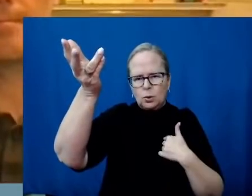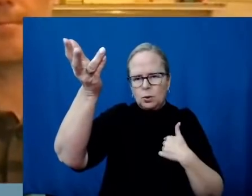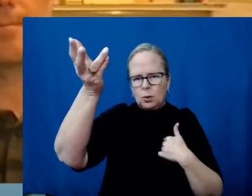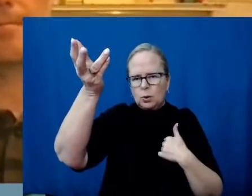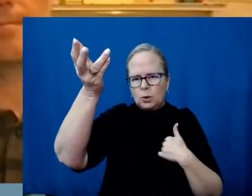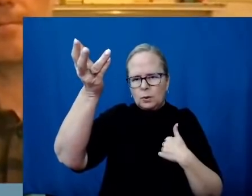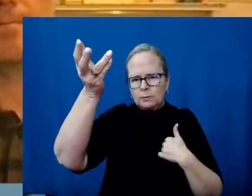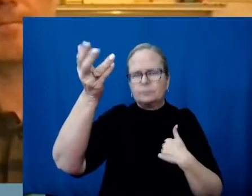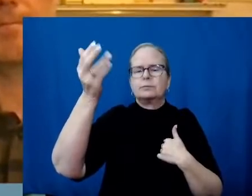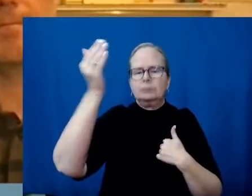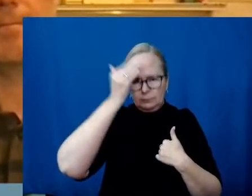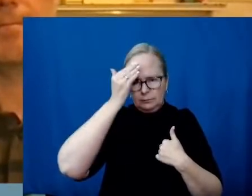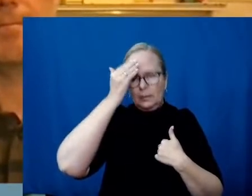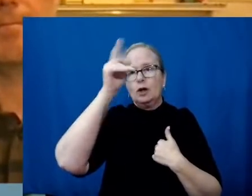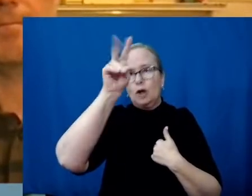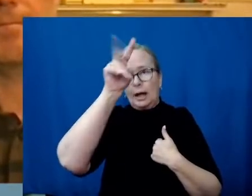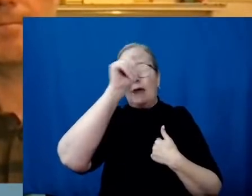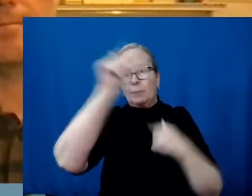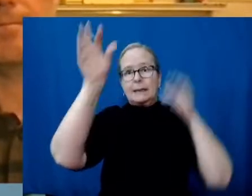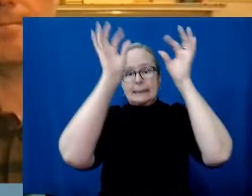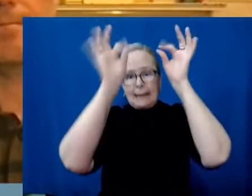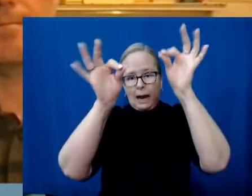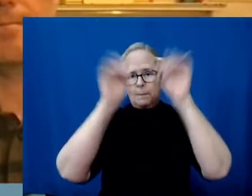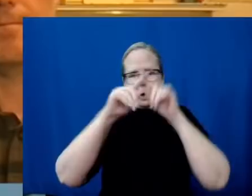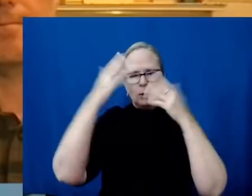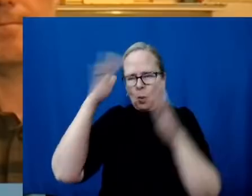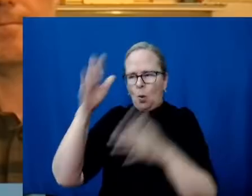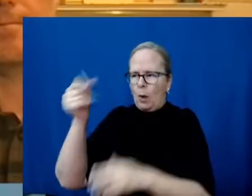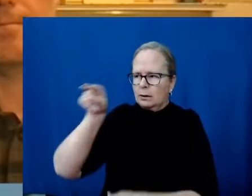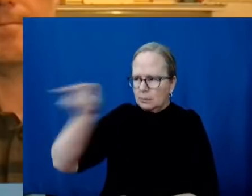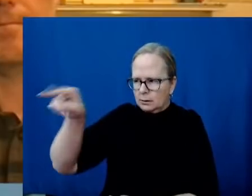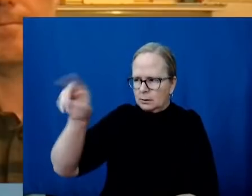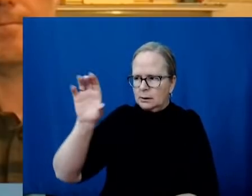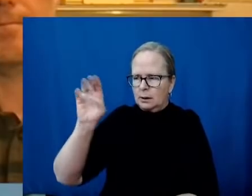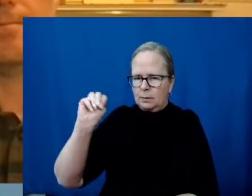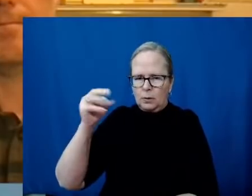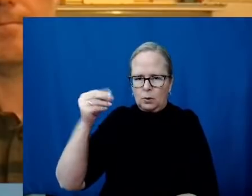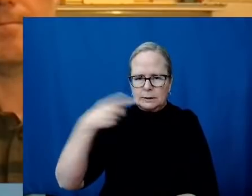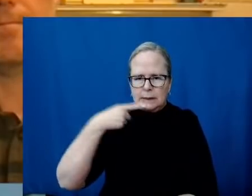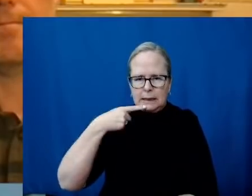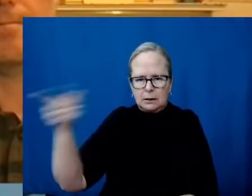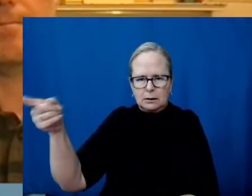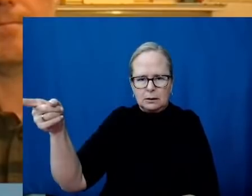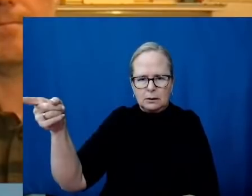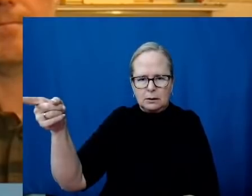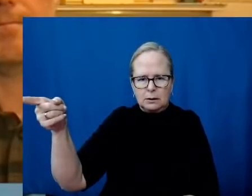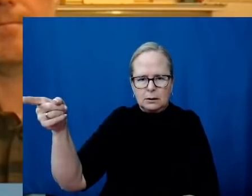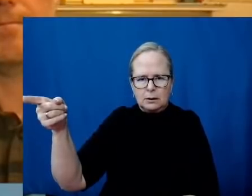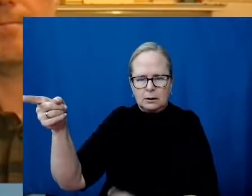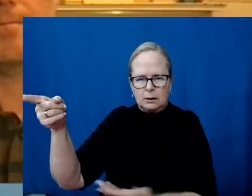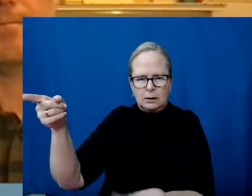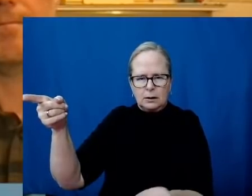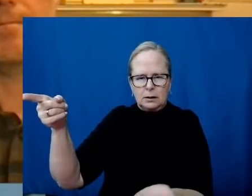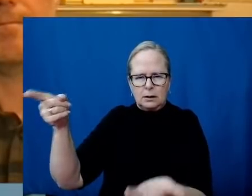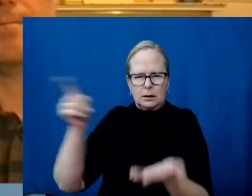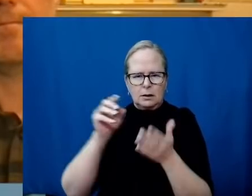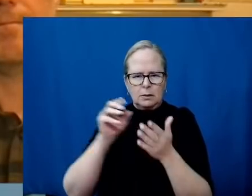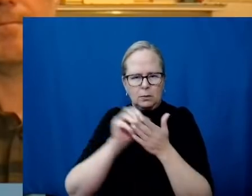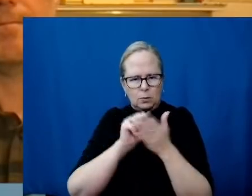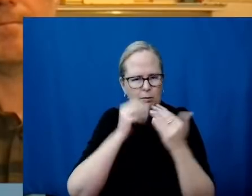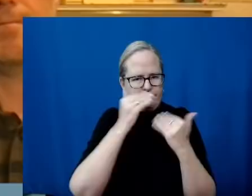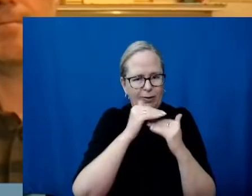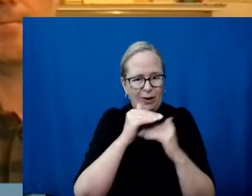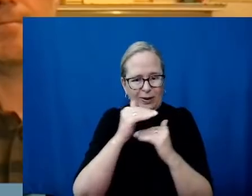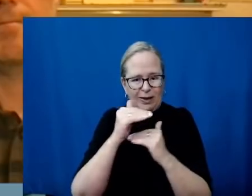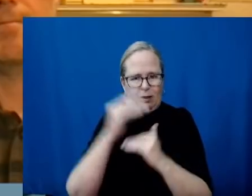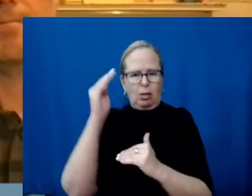happening right now. If there's all this discussion about removing the rep, we don't know what Dr. Henshaw and the public